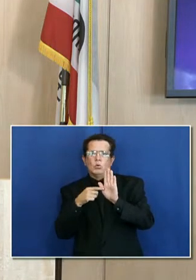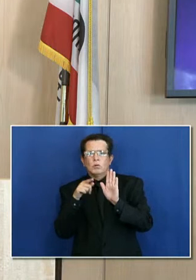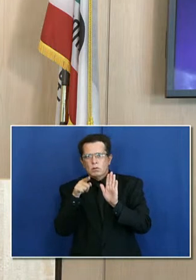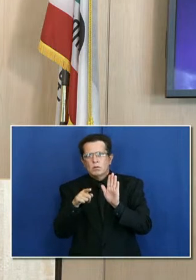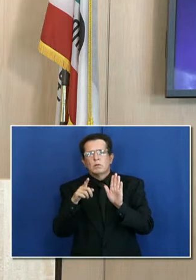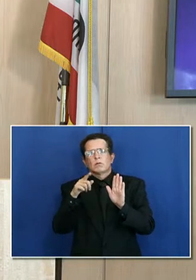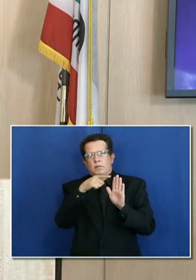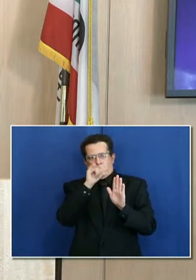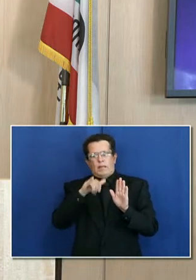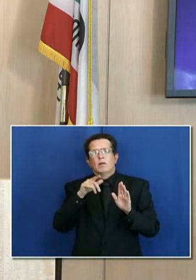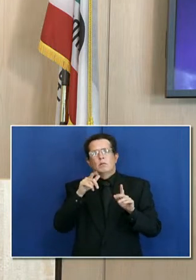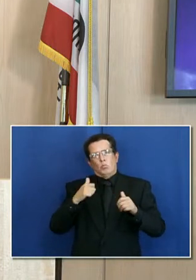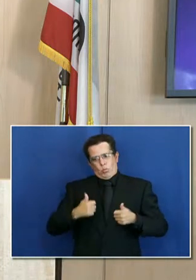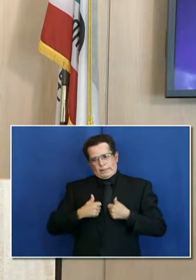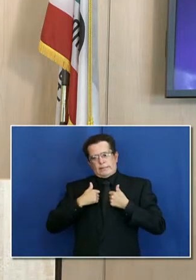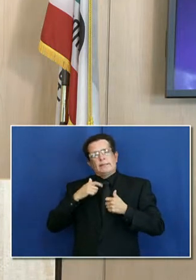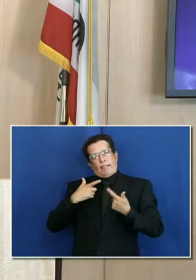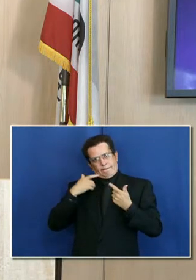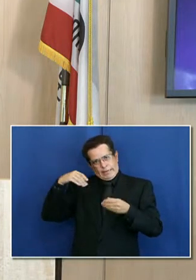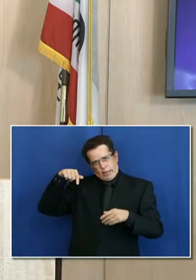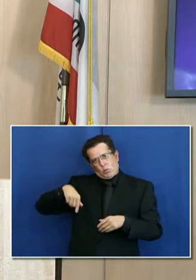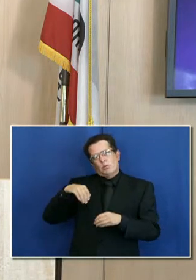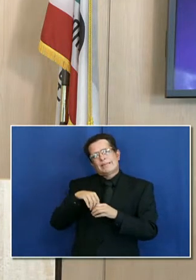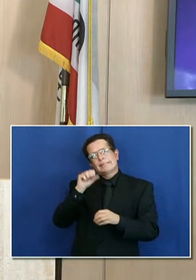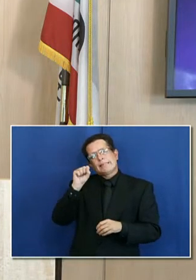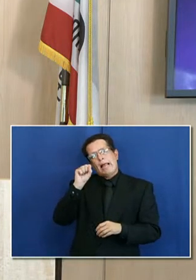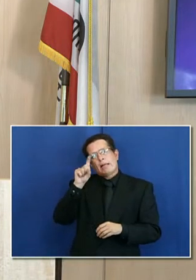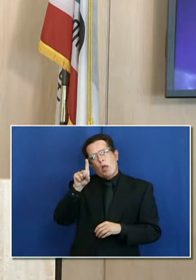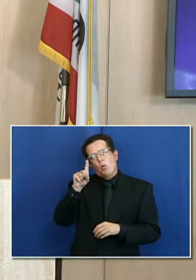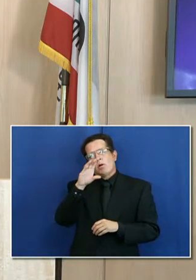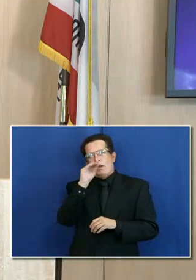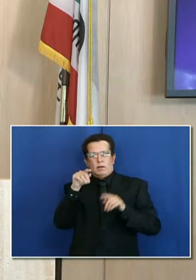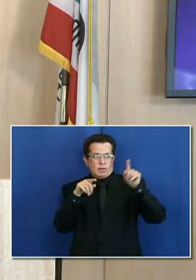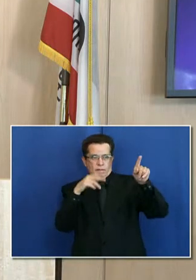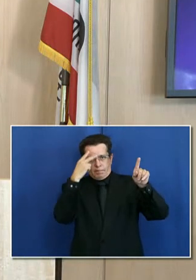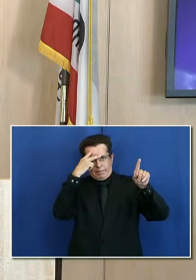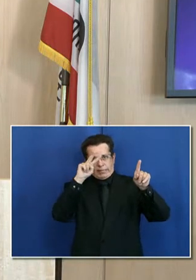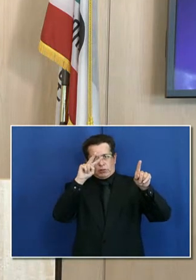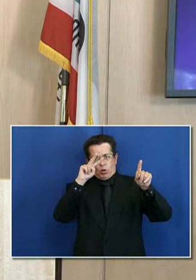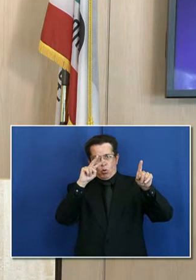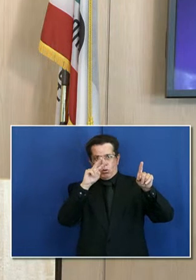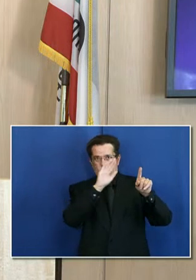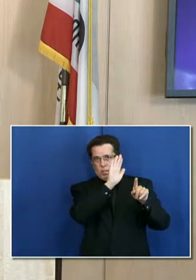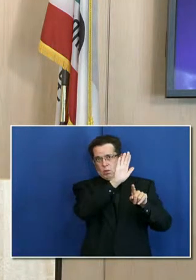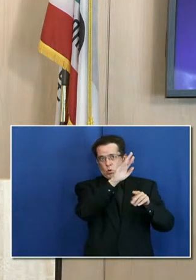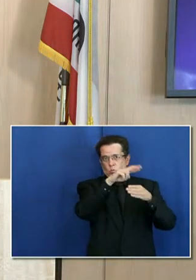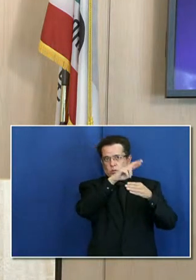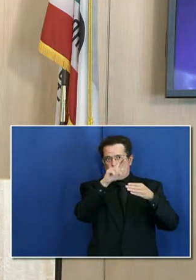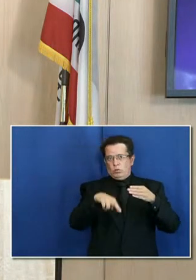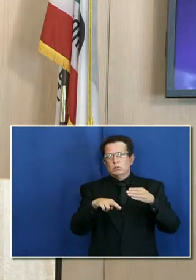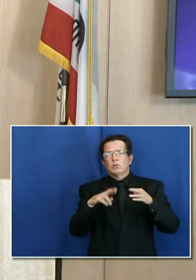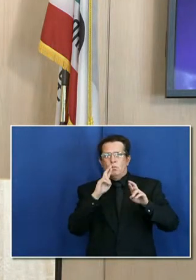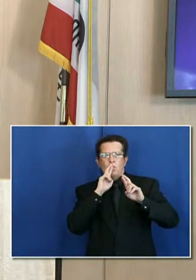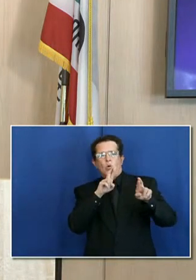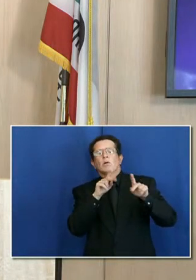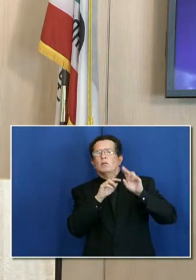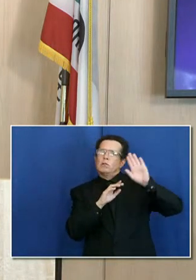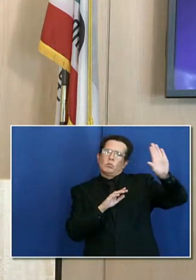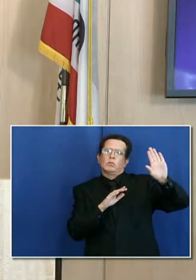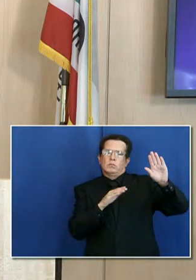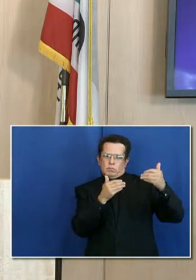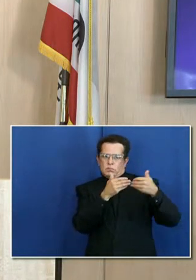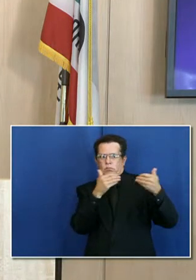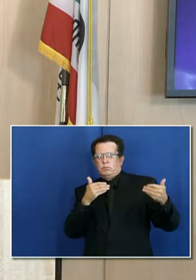are residents of San Diego, and results for residents of Mexico, if they exist, are reported to our partners in